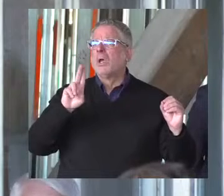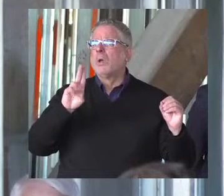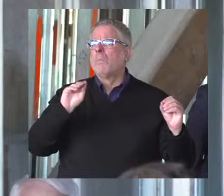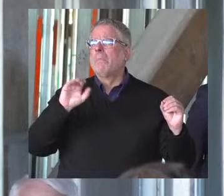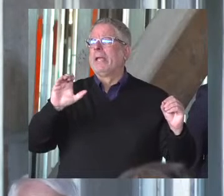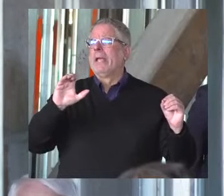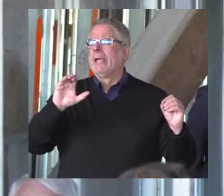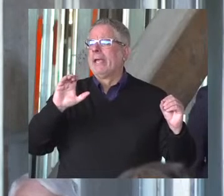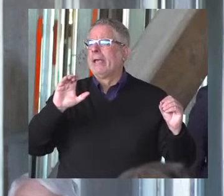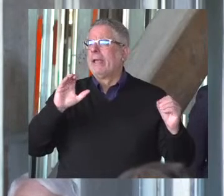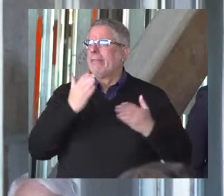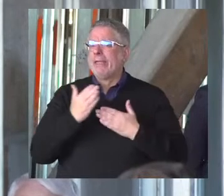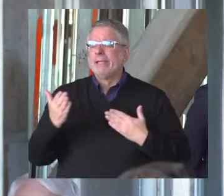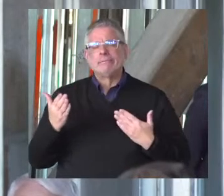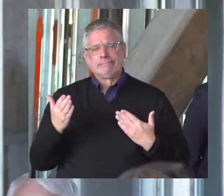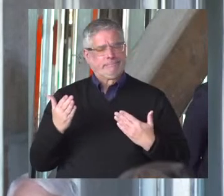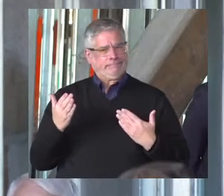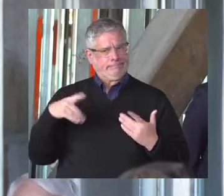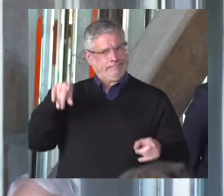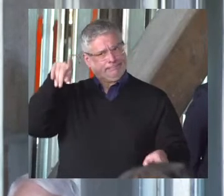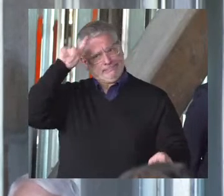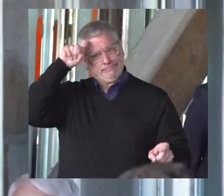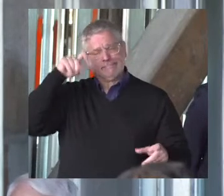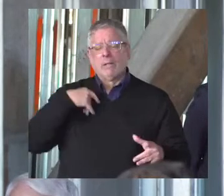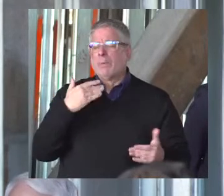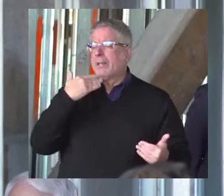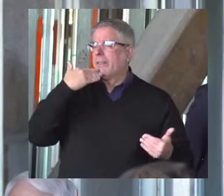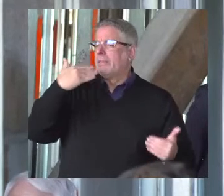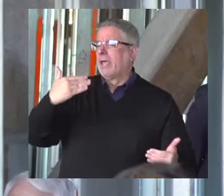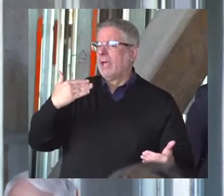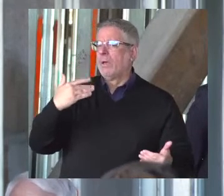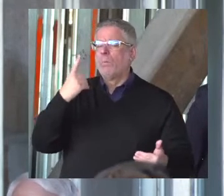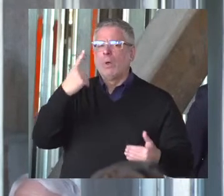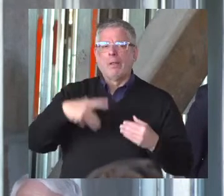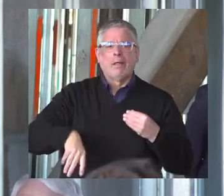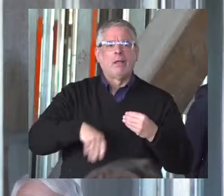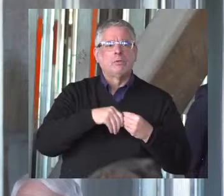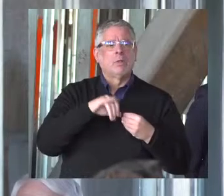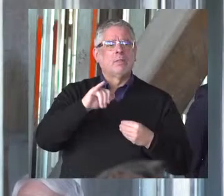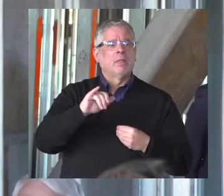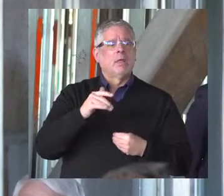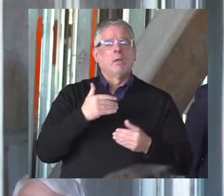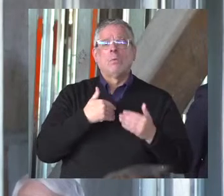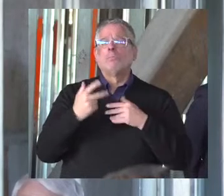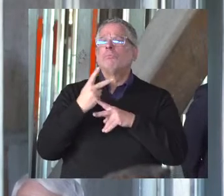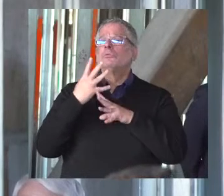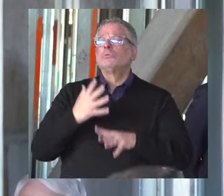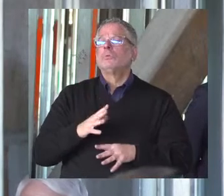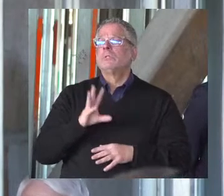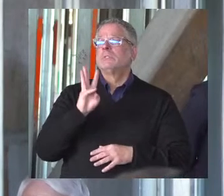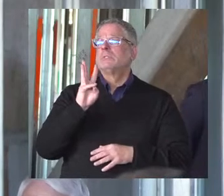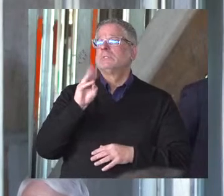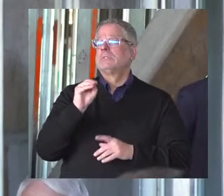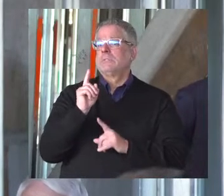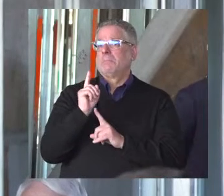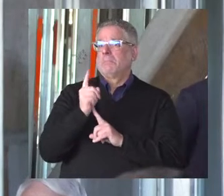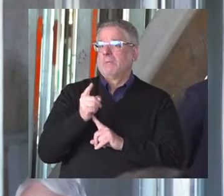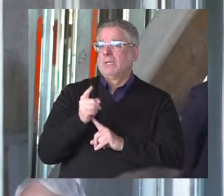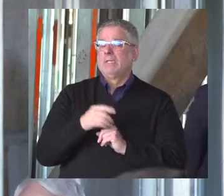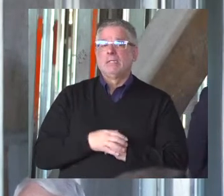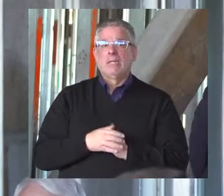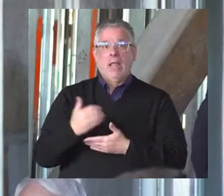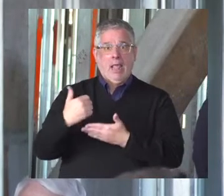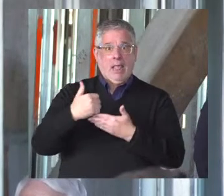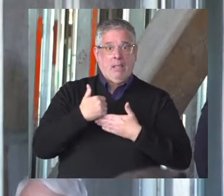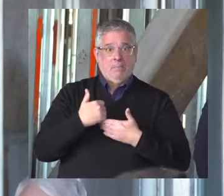time. But I just want to thank one additional, and that's whoever the producer was at 60 Minutes, because they